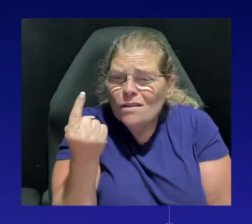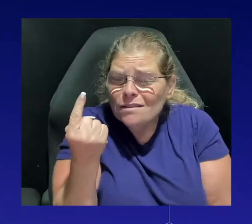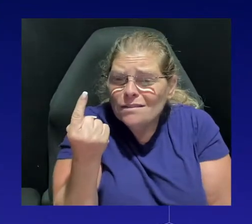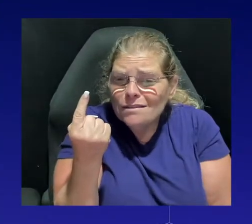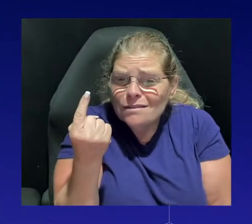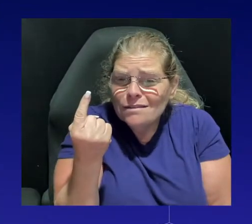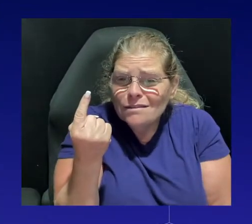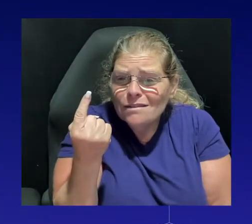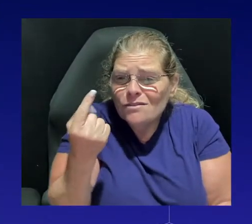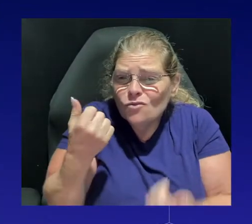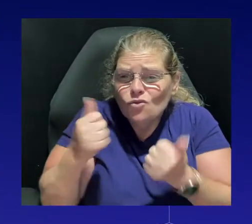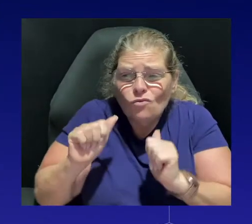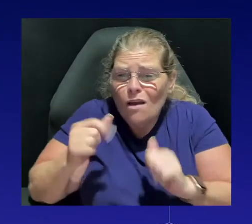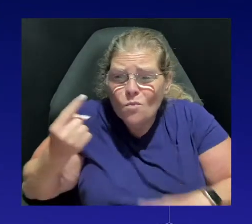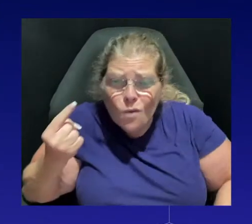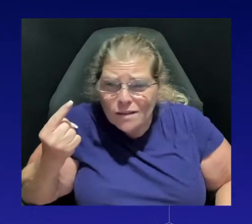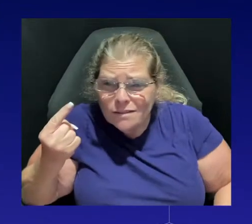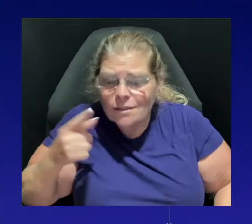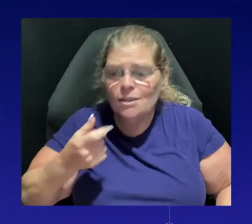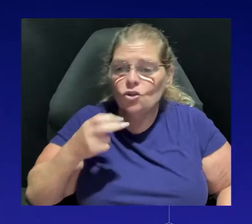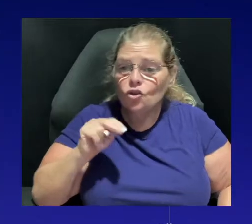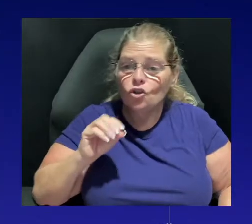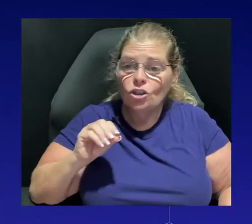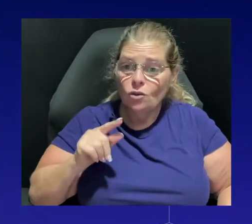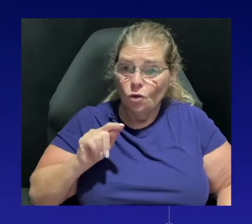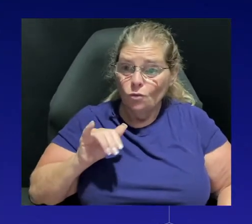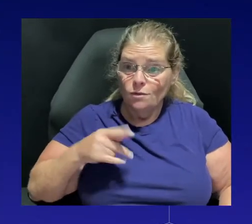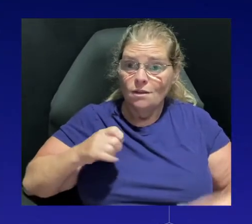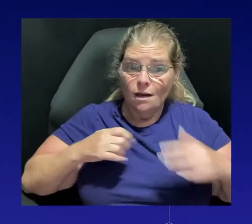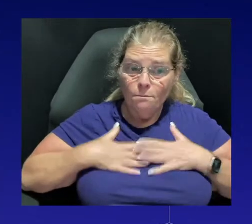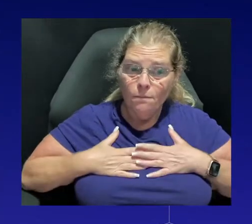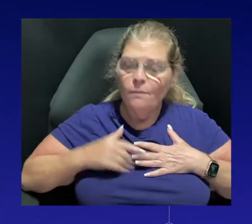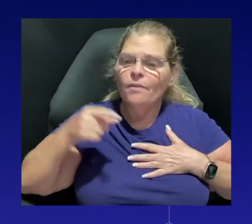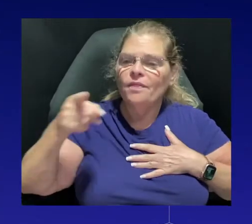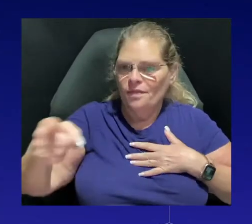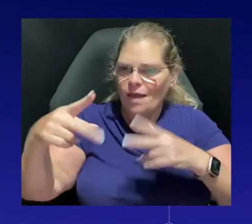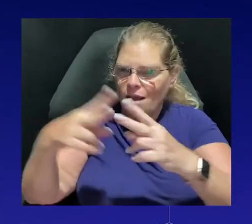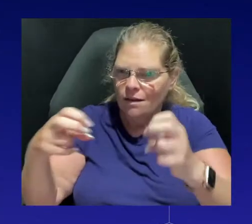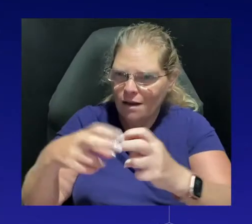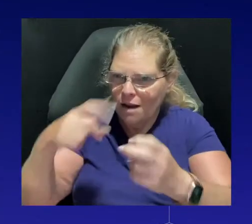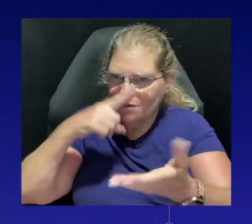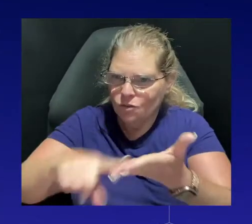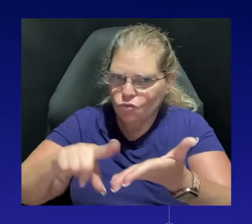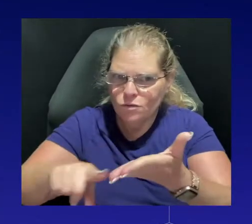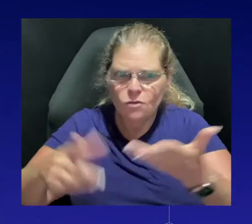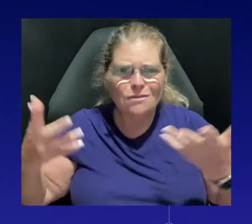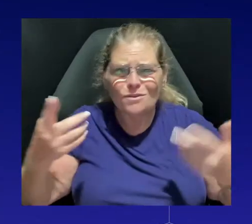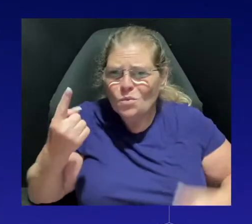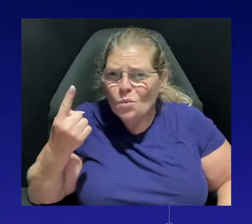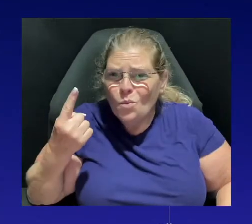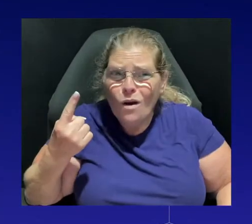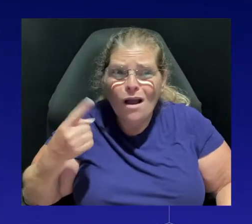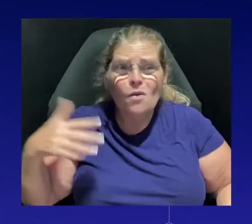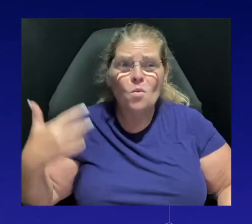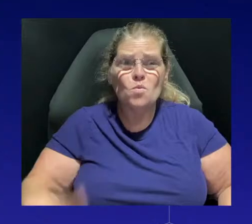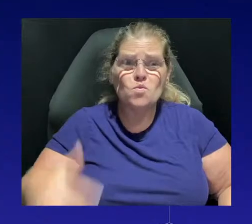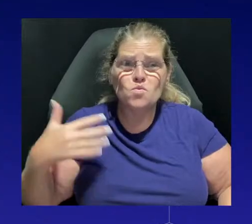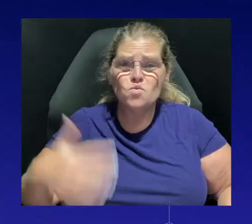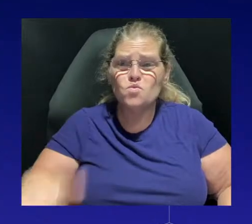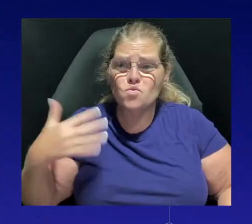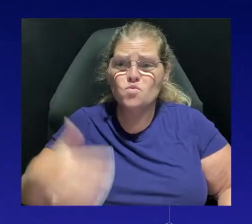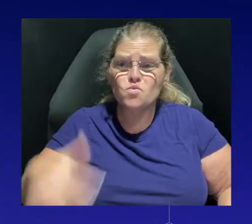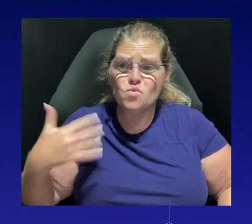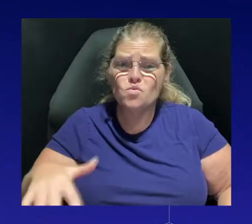effort. We did the genotyping, they did the actual analysis and research. So I think there's a lot of work to do in